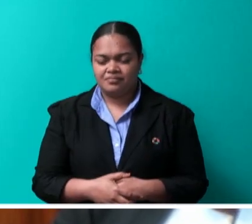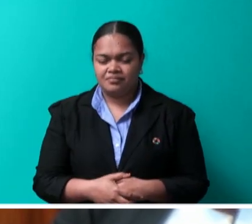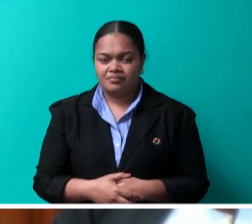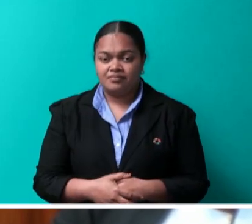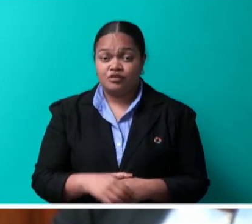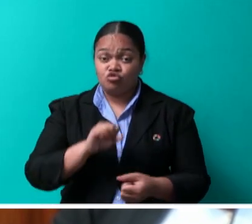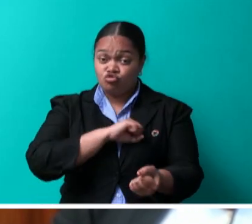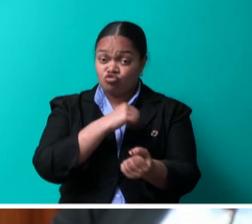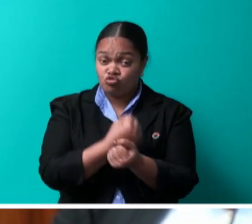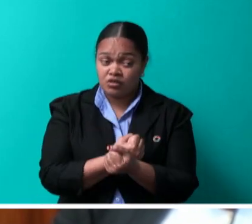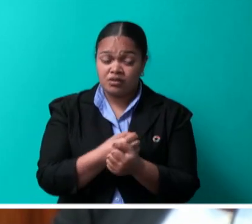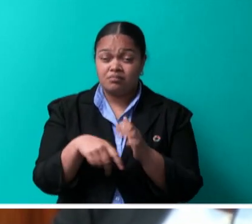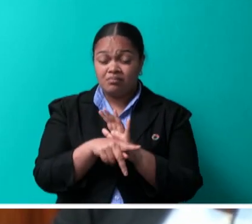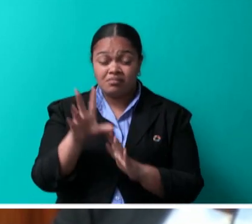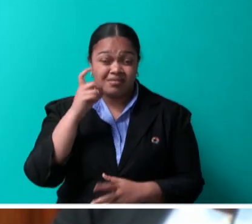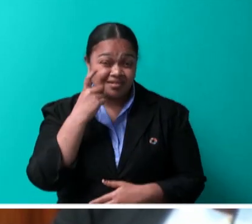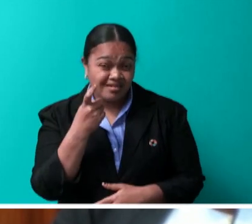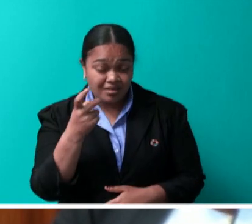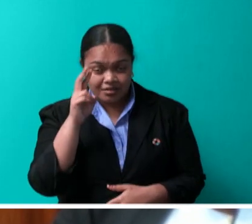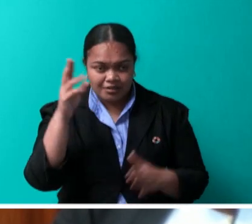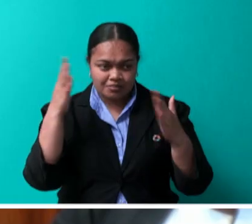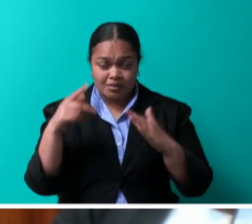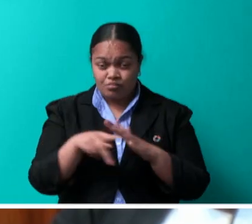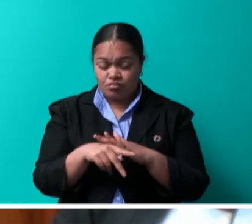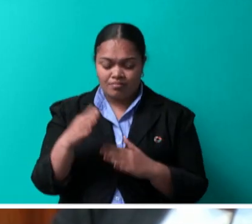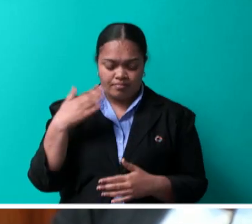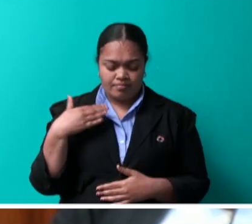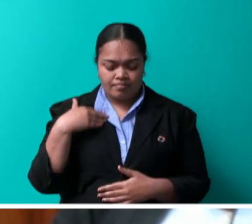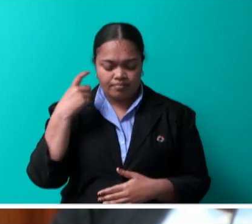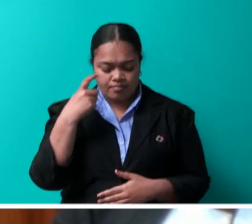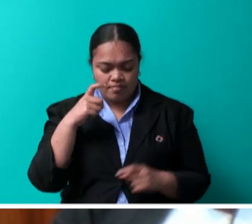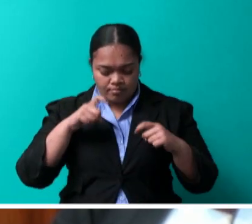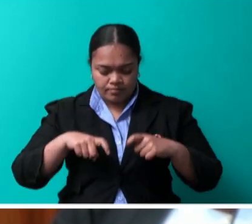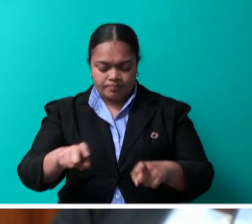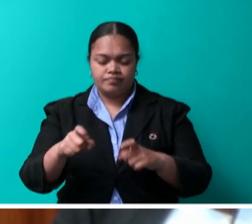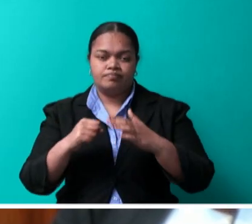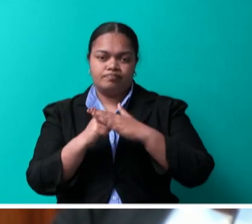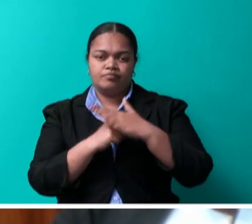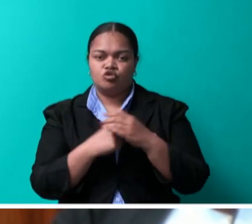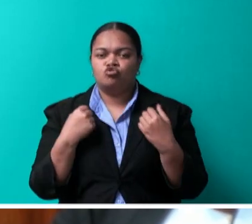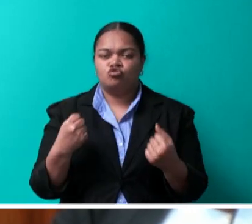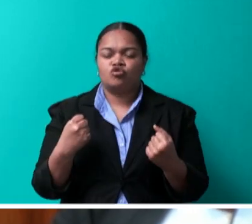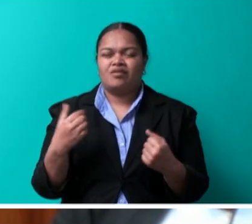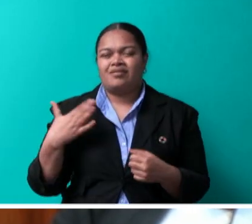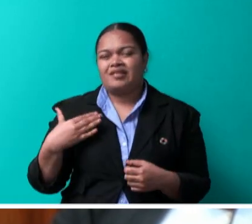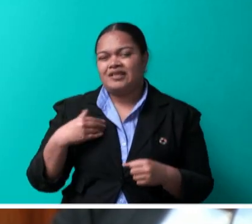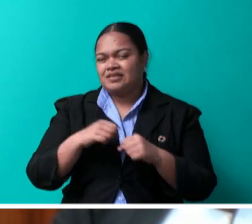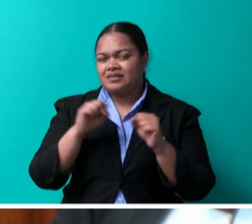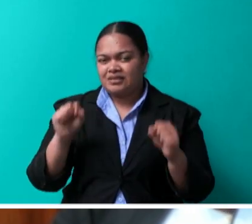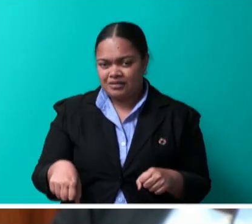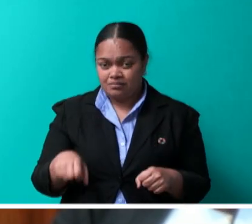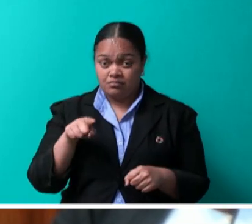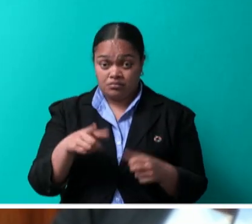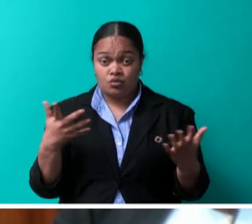In strengthening primary health care, Mr. Speaker, sir, primary health care remains the foundation of a strong, sustainable health system. It is